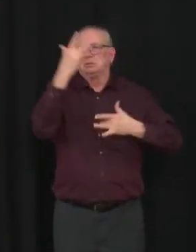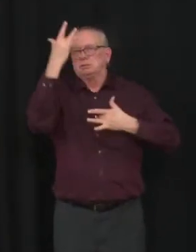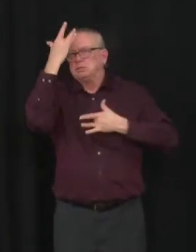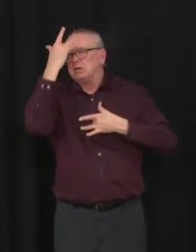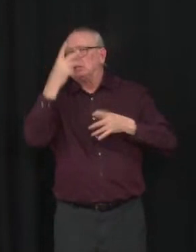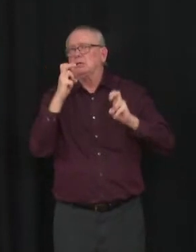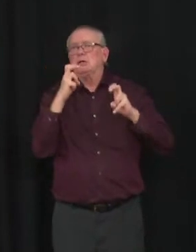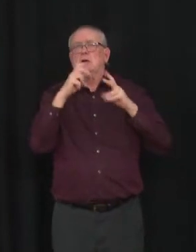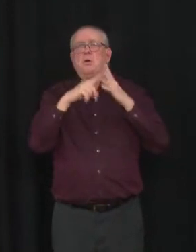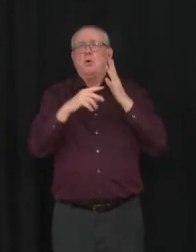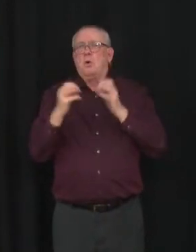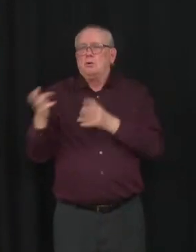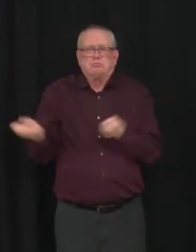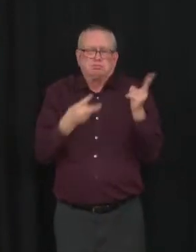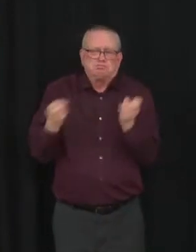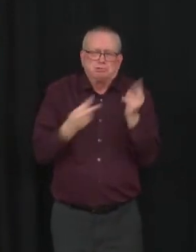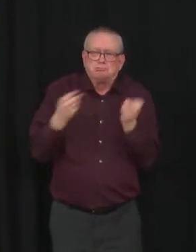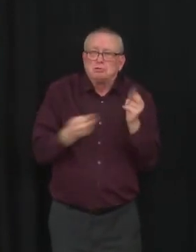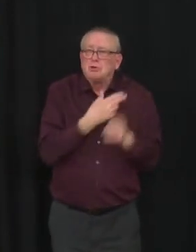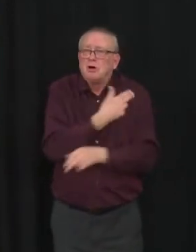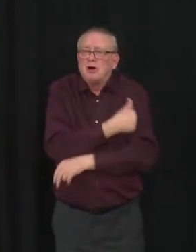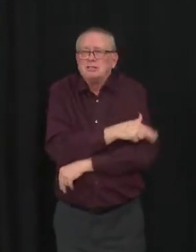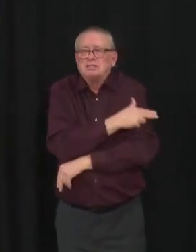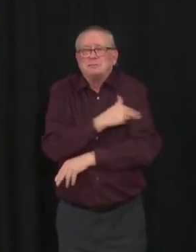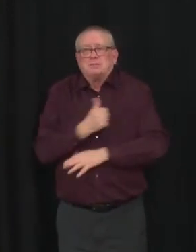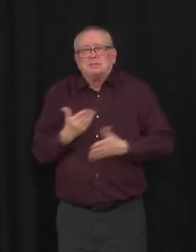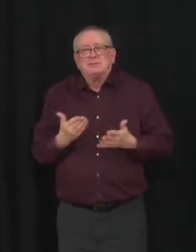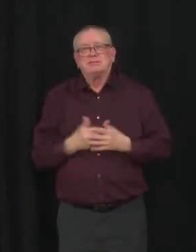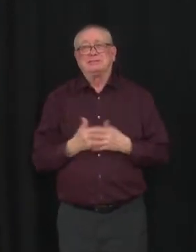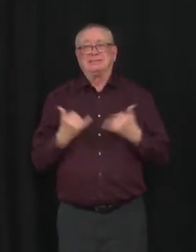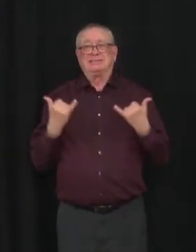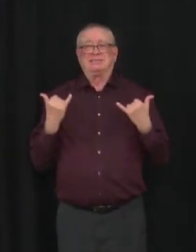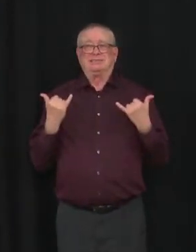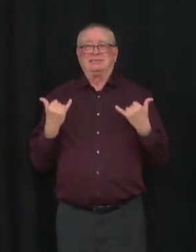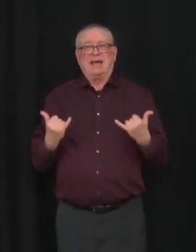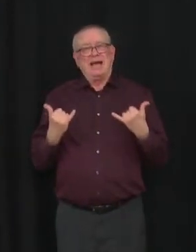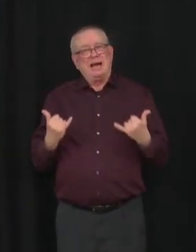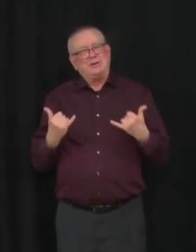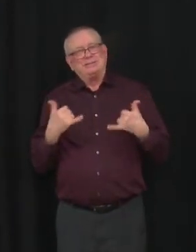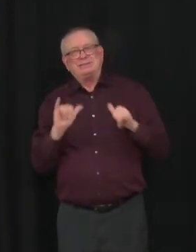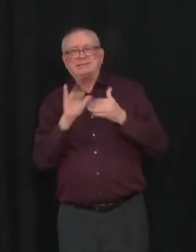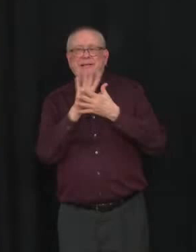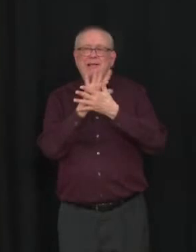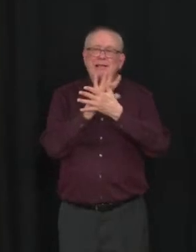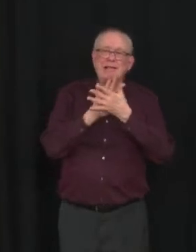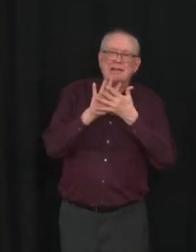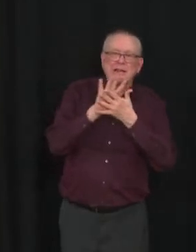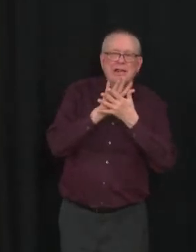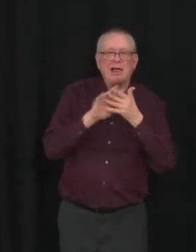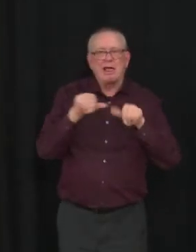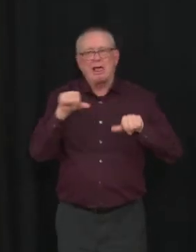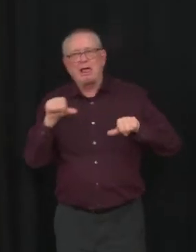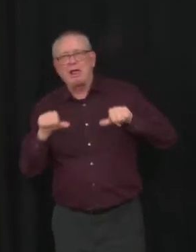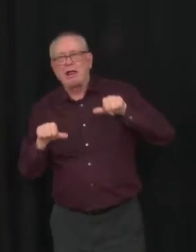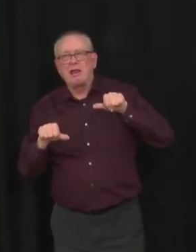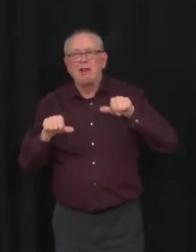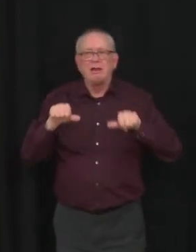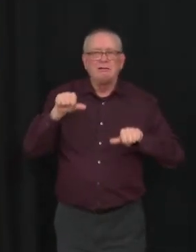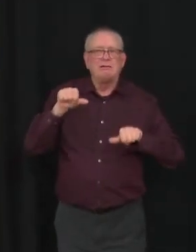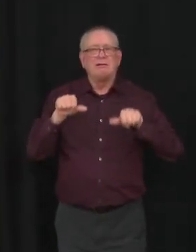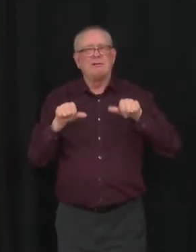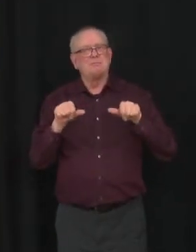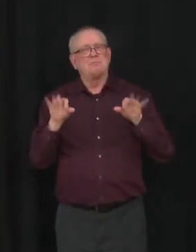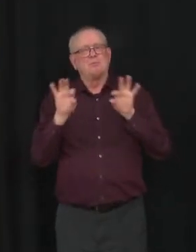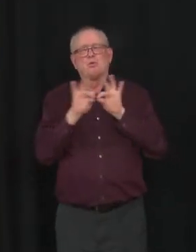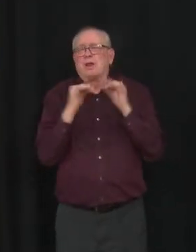now, we continue to be in a position of uncertainty. That's why we are proceeding with caution, and we ask